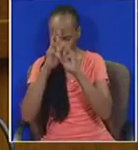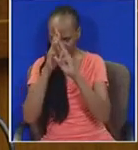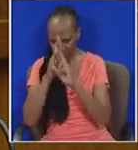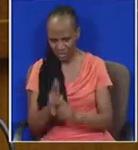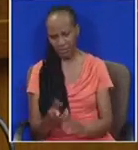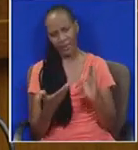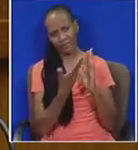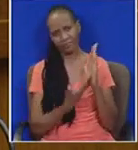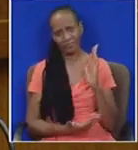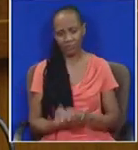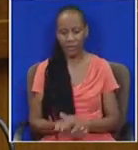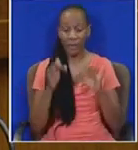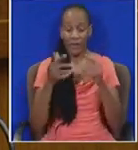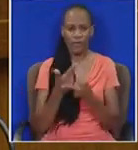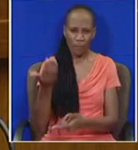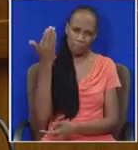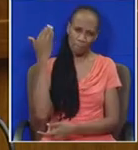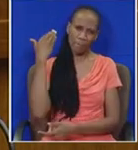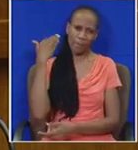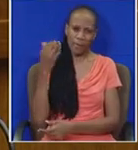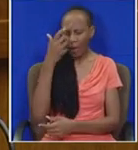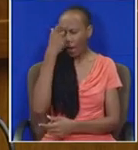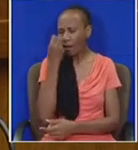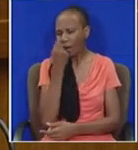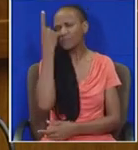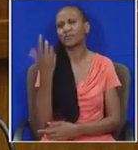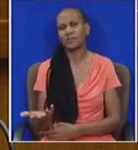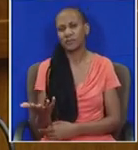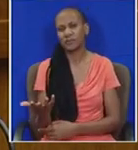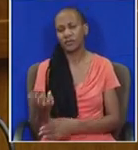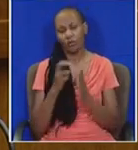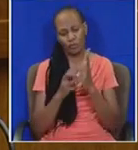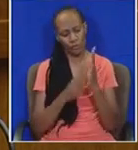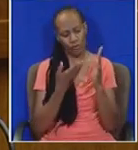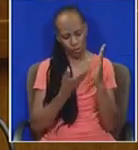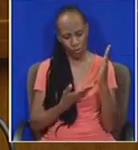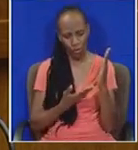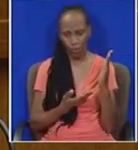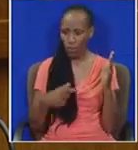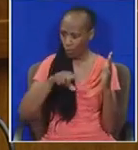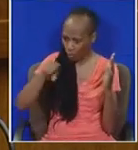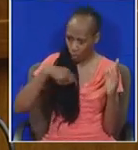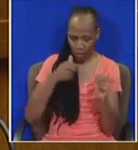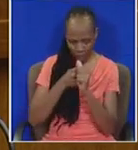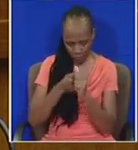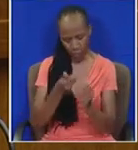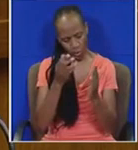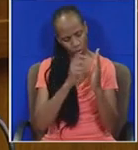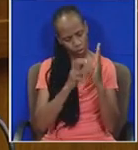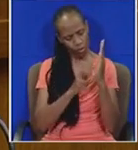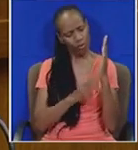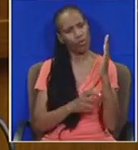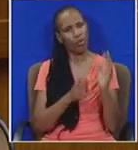Our forebears understood logically and scientifically why law should be adhered to for